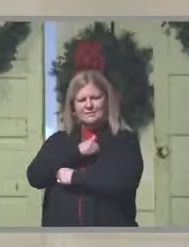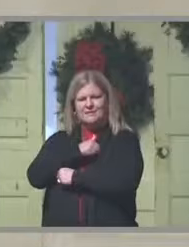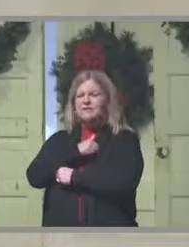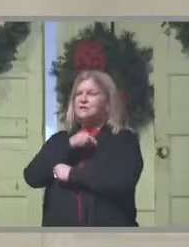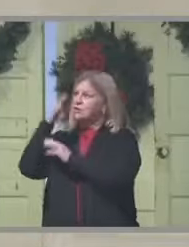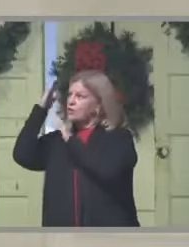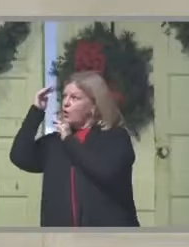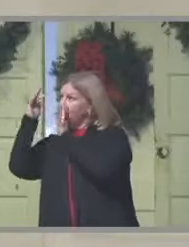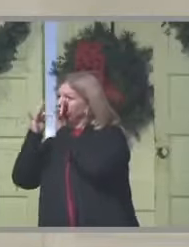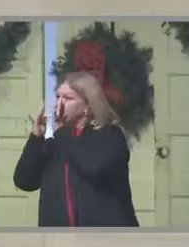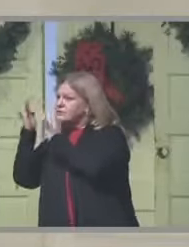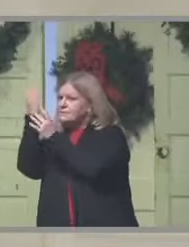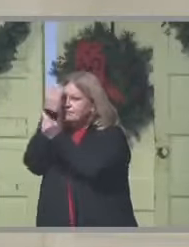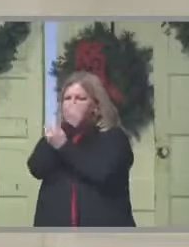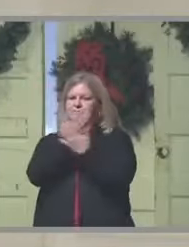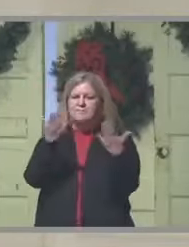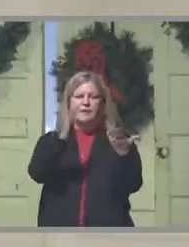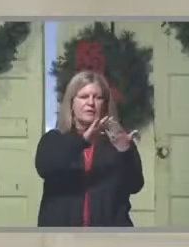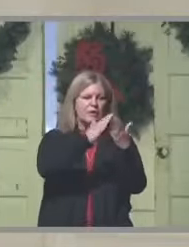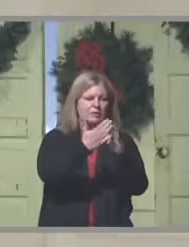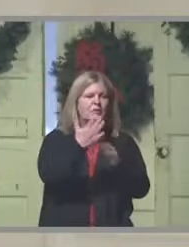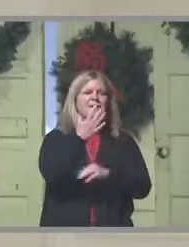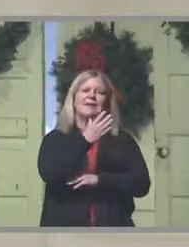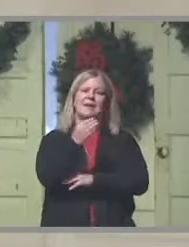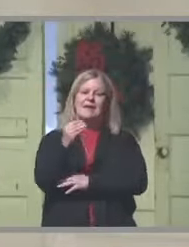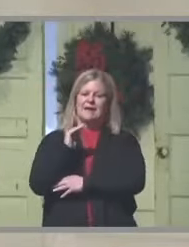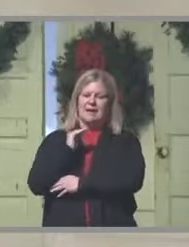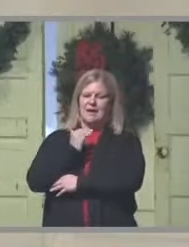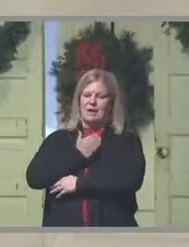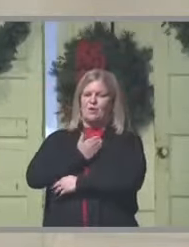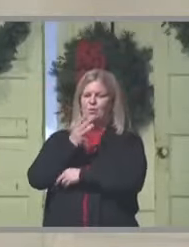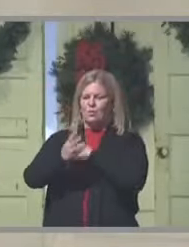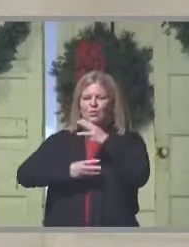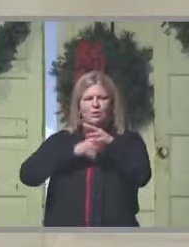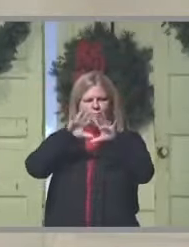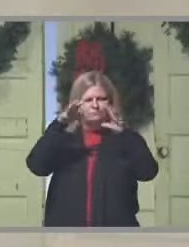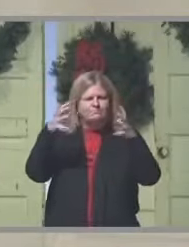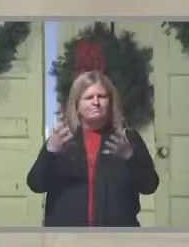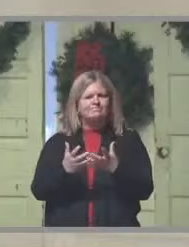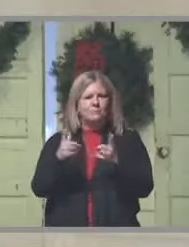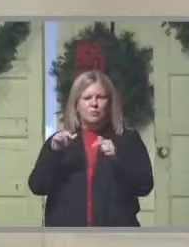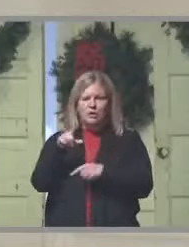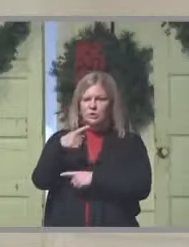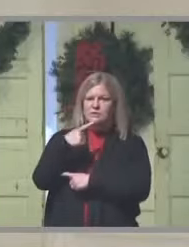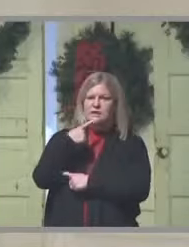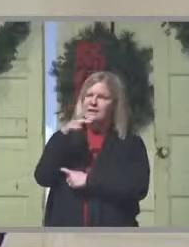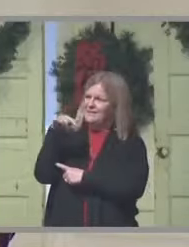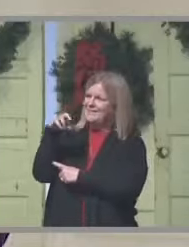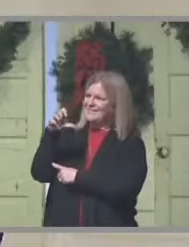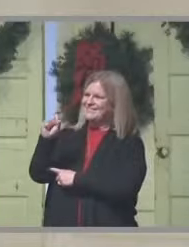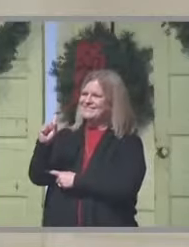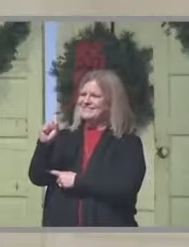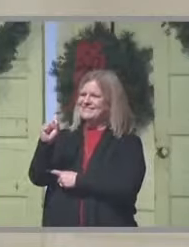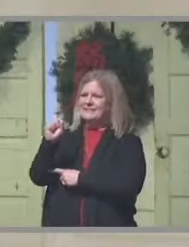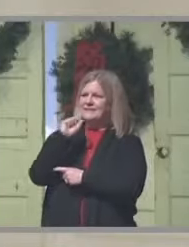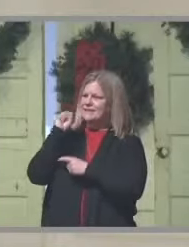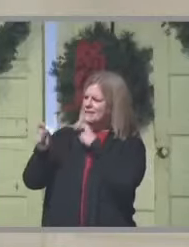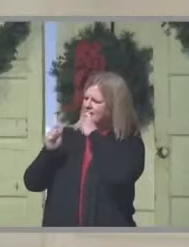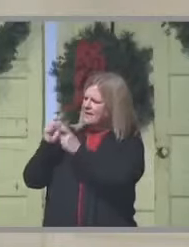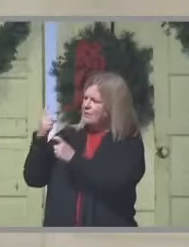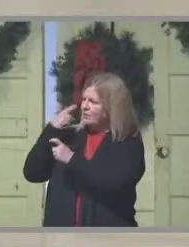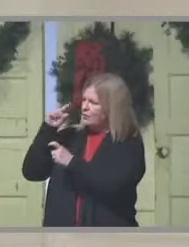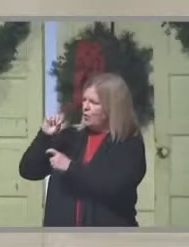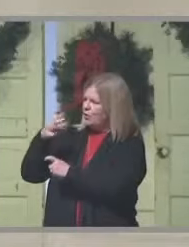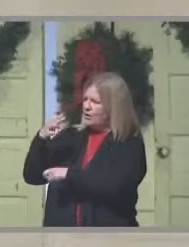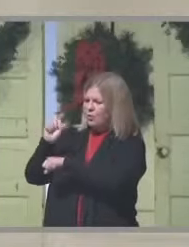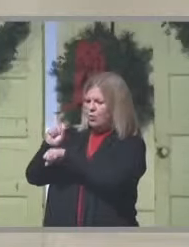hope of Jesus to our community and to our world? And when you say yes to giving toward the work of Oak